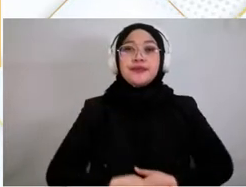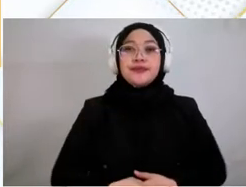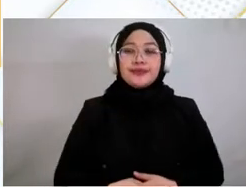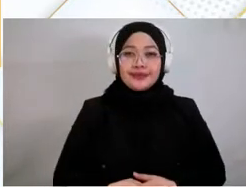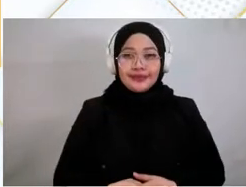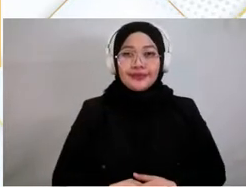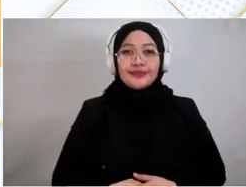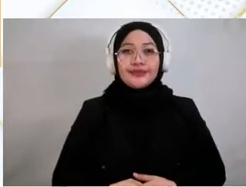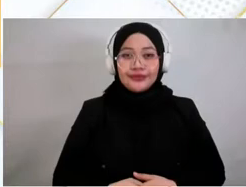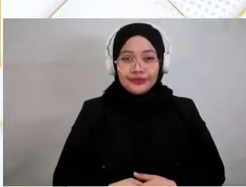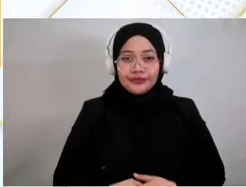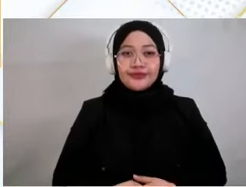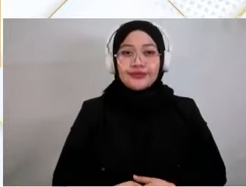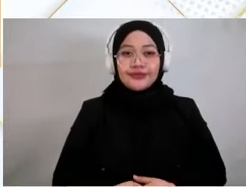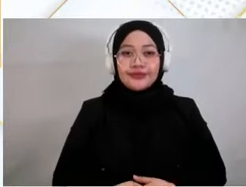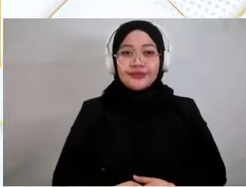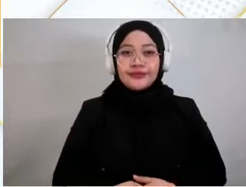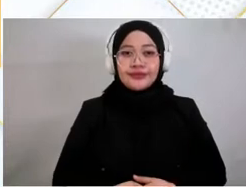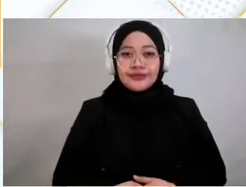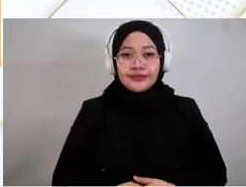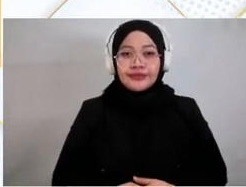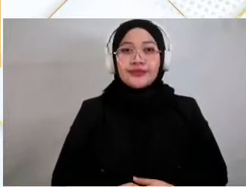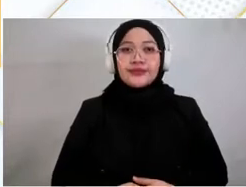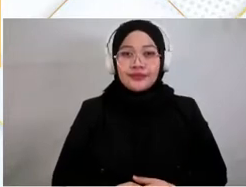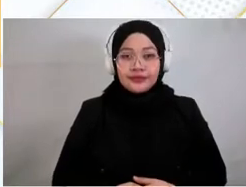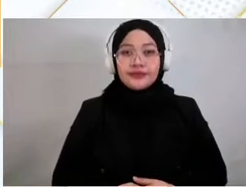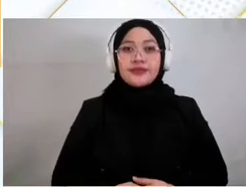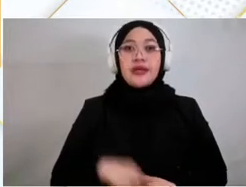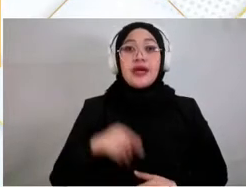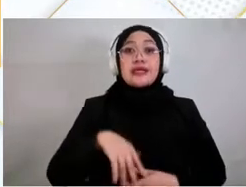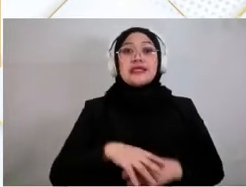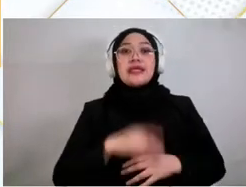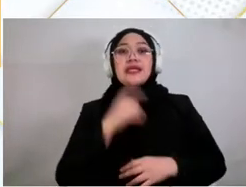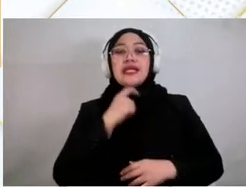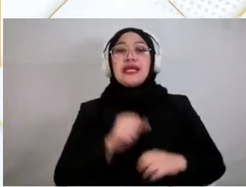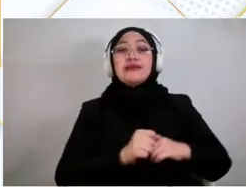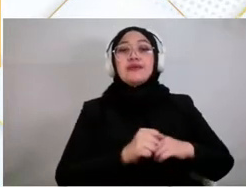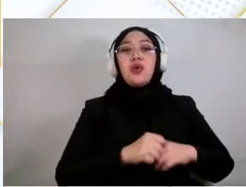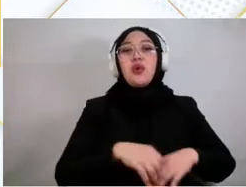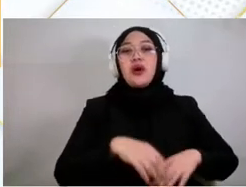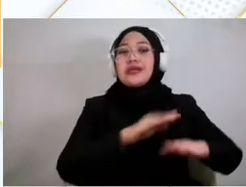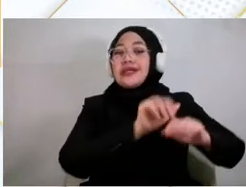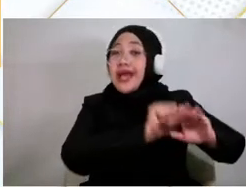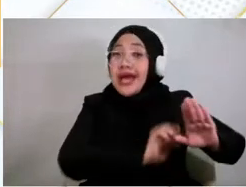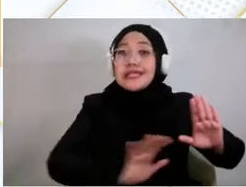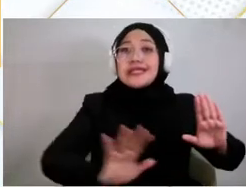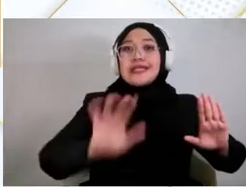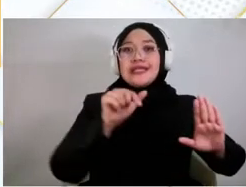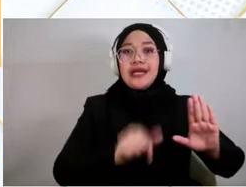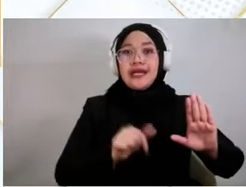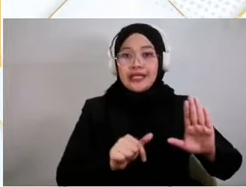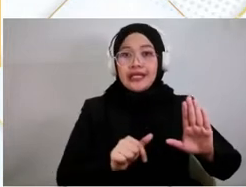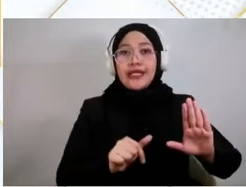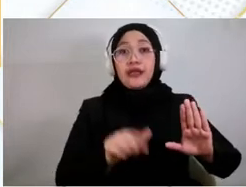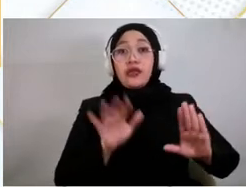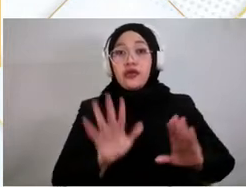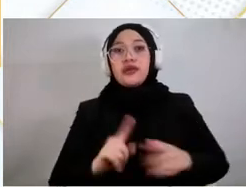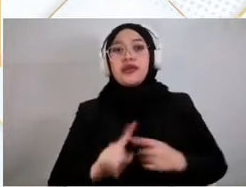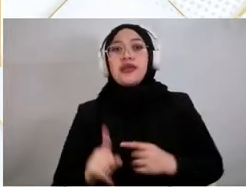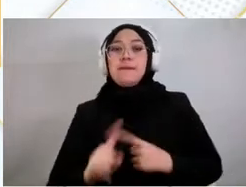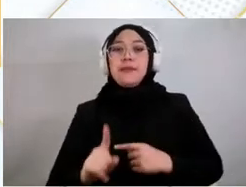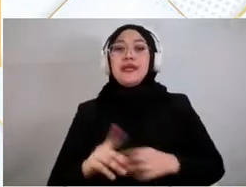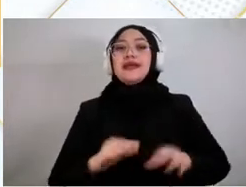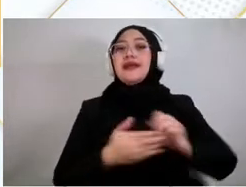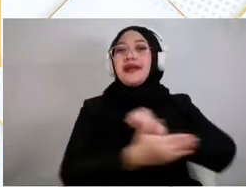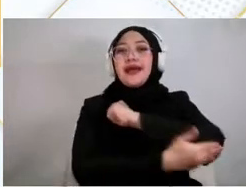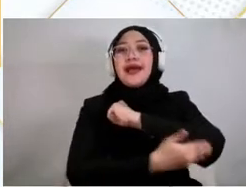a stronger regional cooperations among not only among the member of the ASEAN but also the other countries in Pacific Island. So